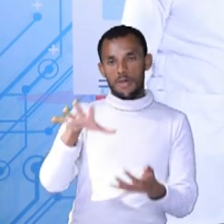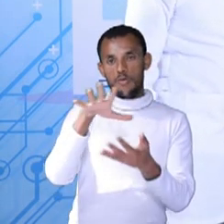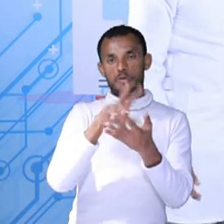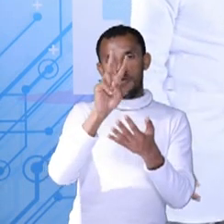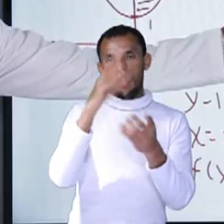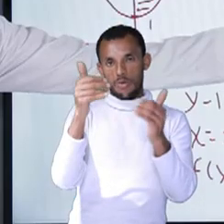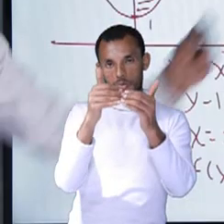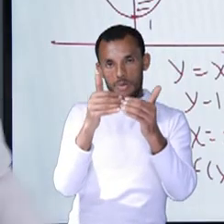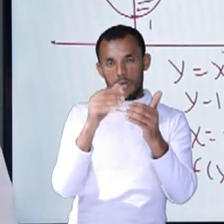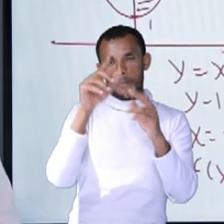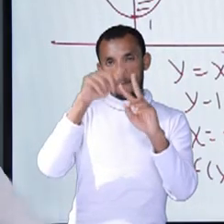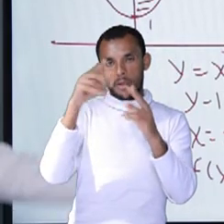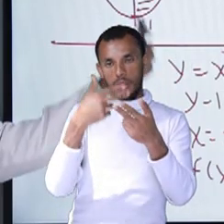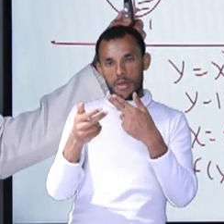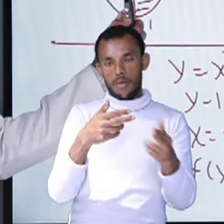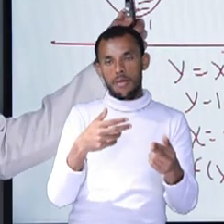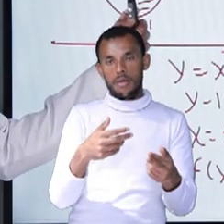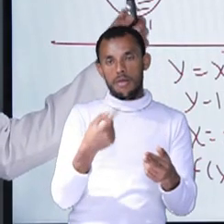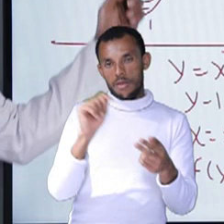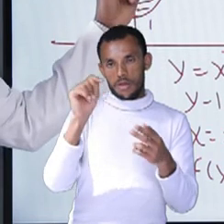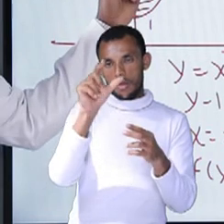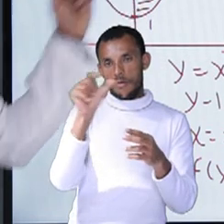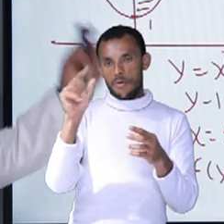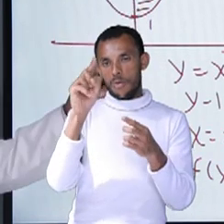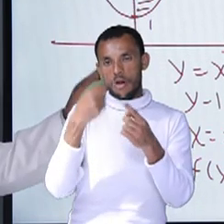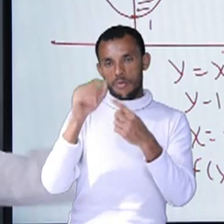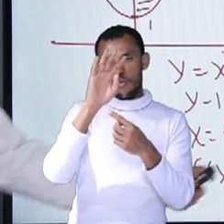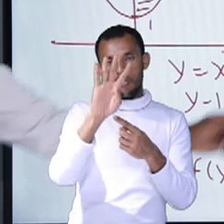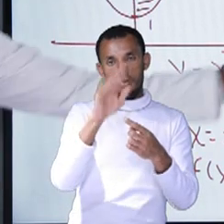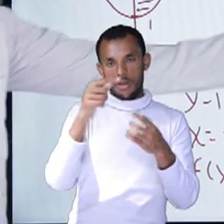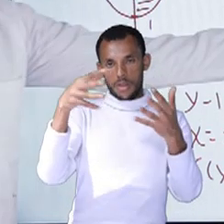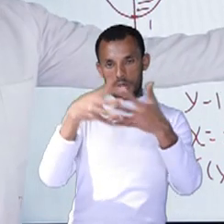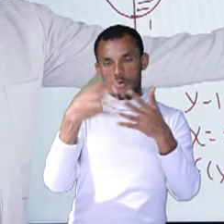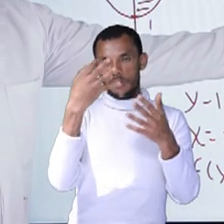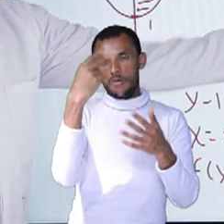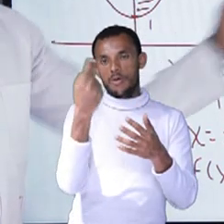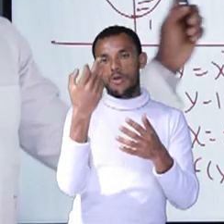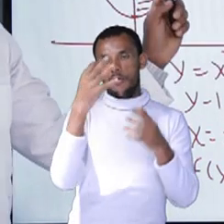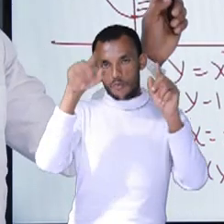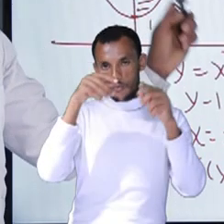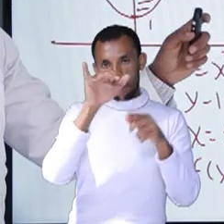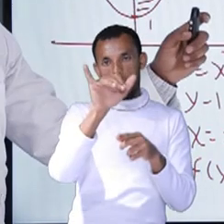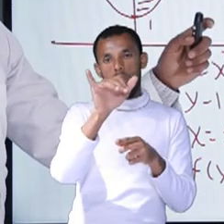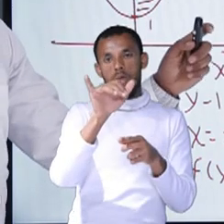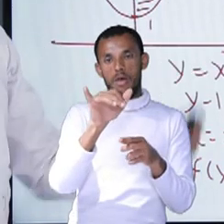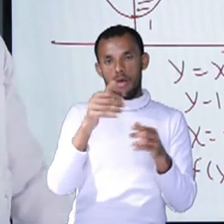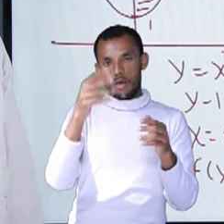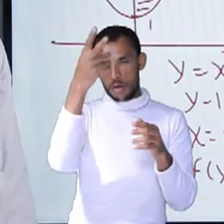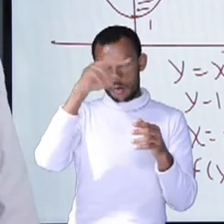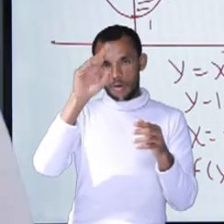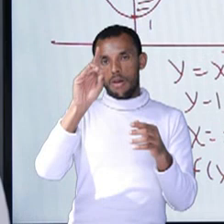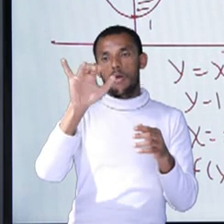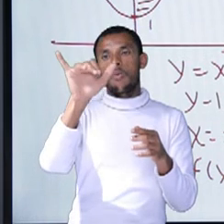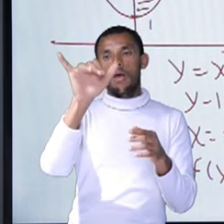is equal to pi times the interval from 1 up to 4, the integral of the function f of y, this f of y square